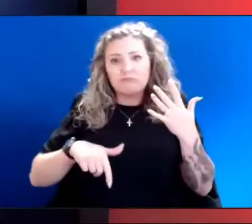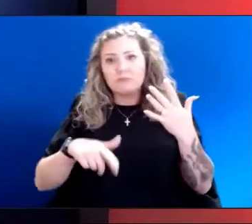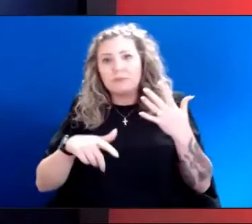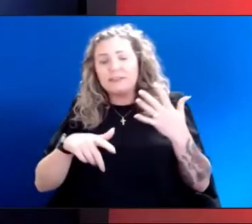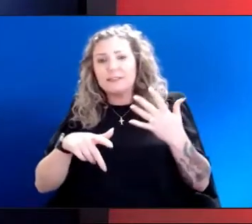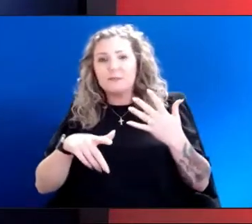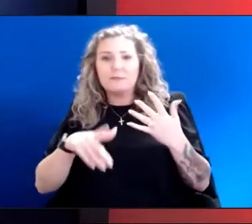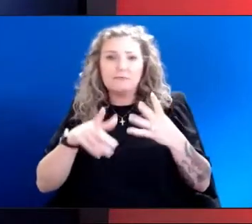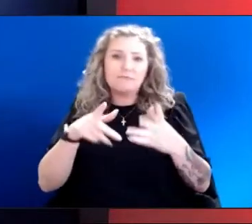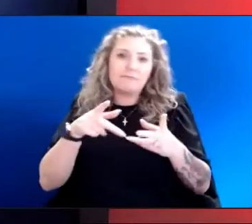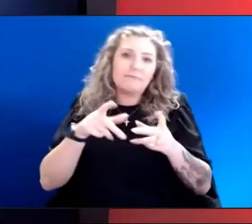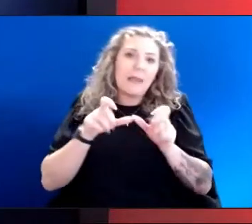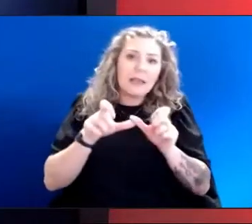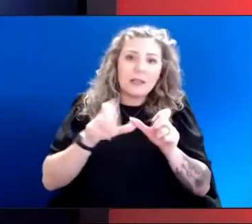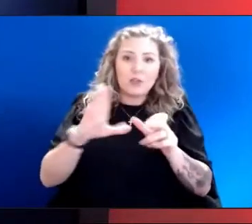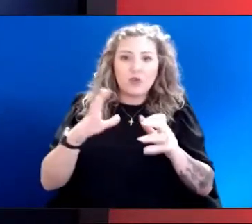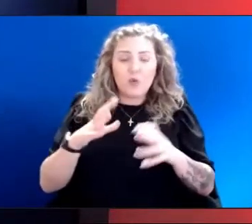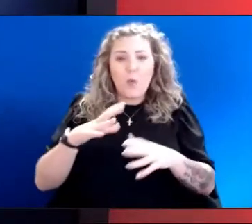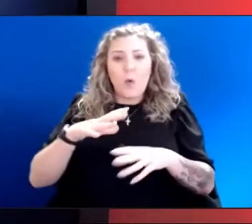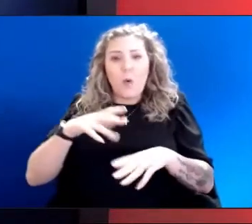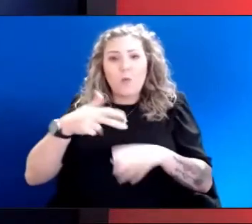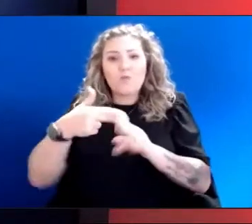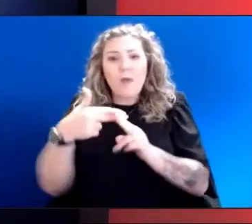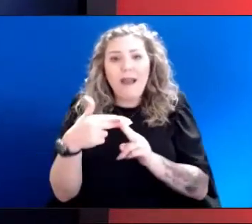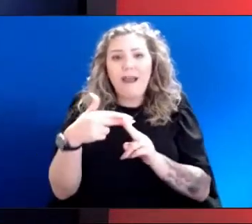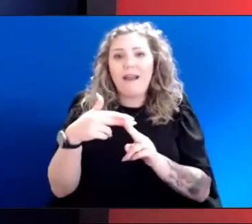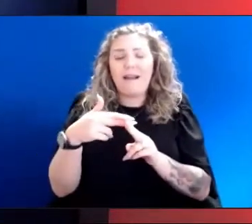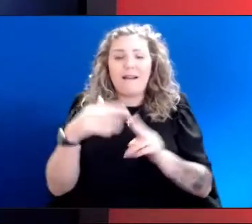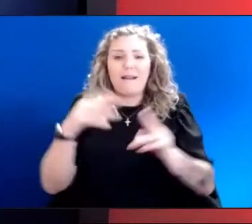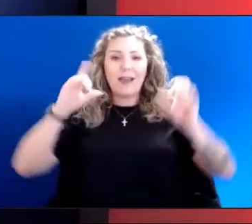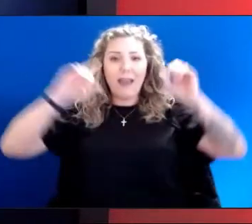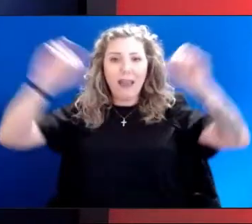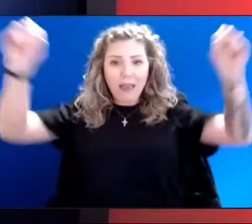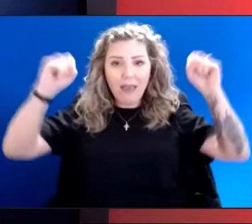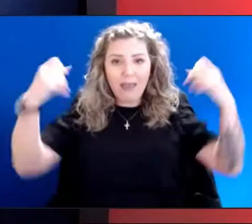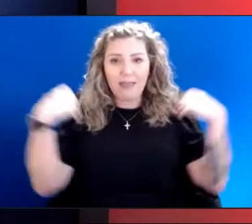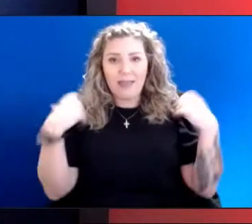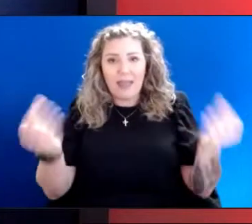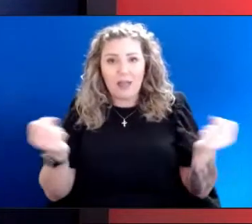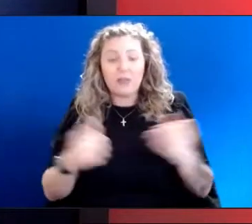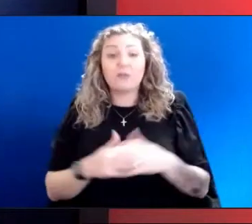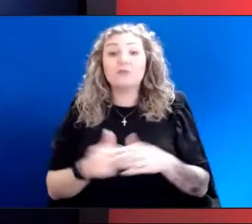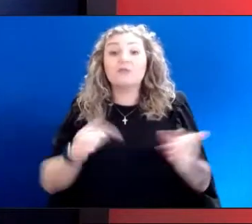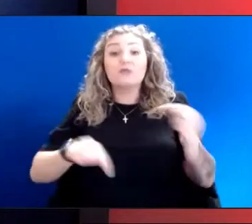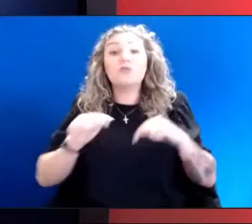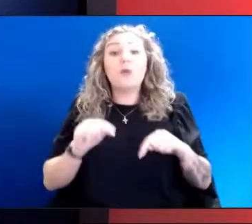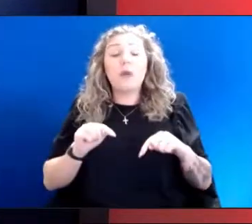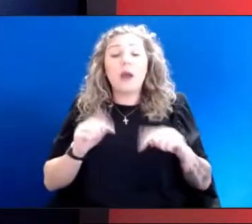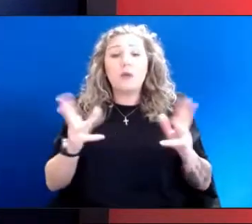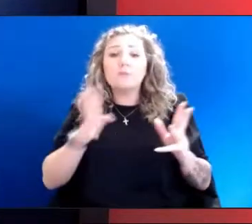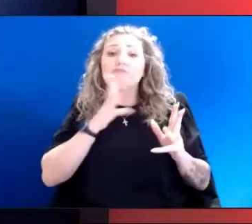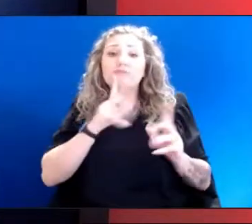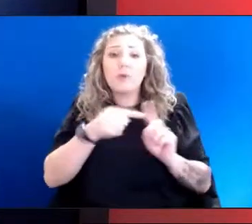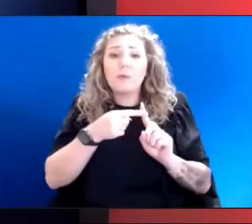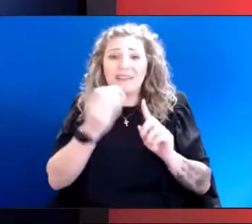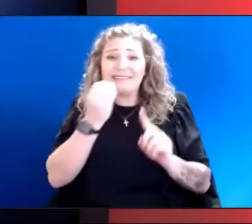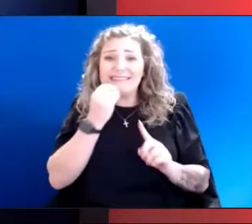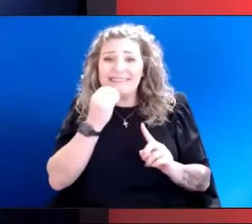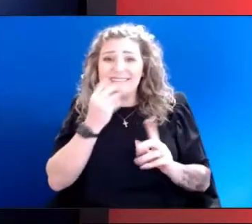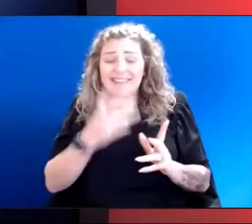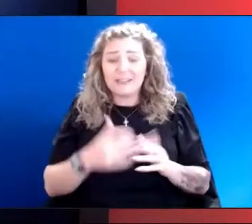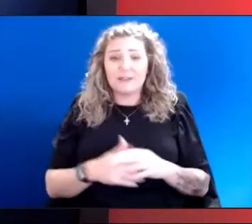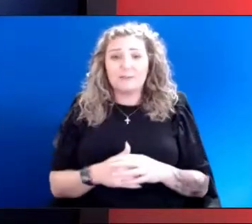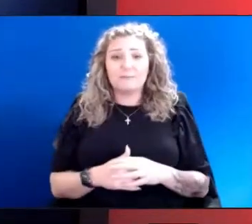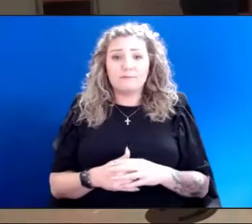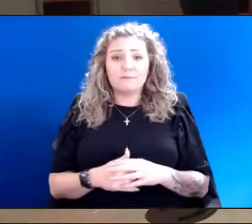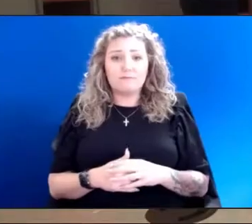check, try to be fit, try to keep yourself heart healthy. Getting back to what we're talking about with eating though, Dr.